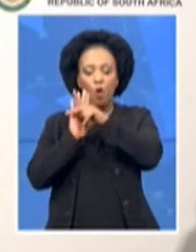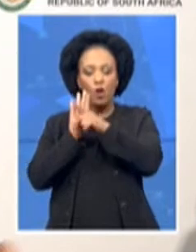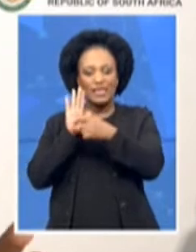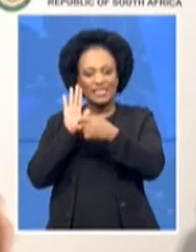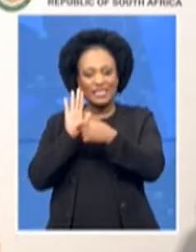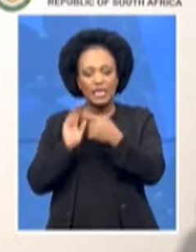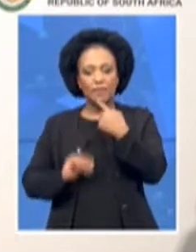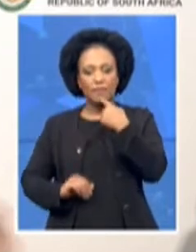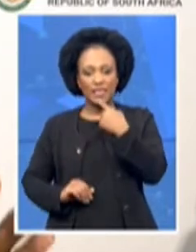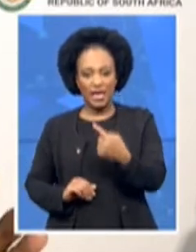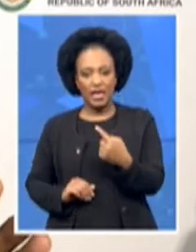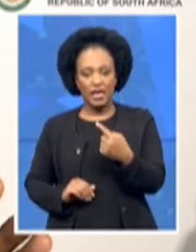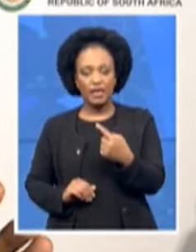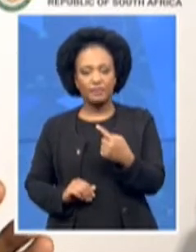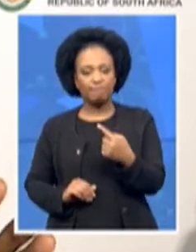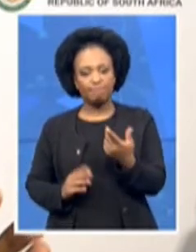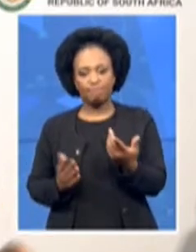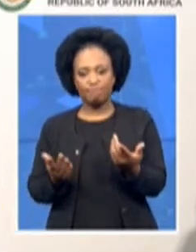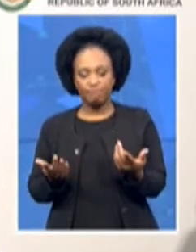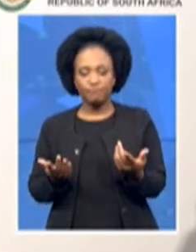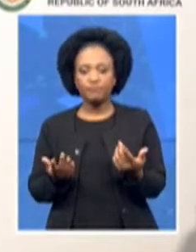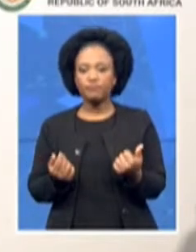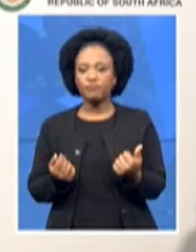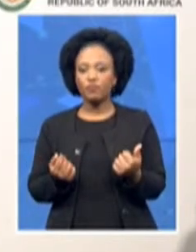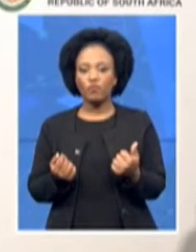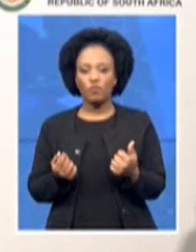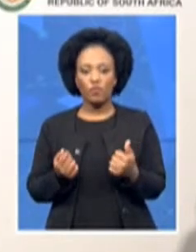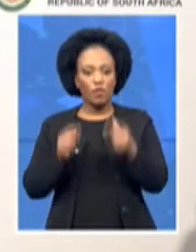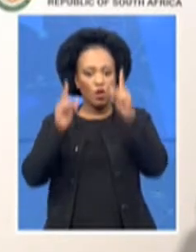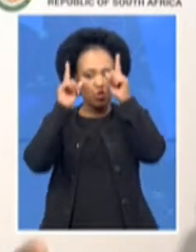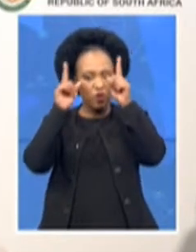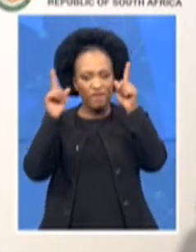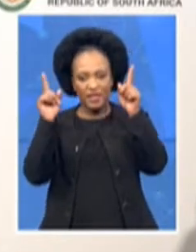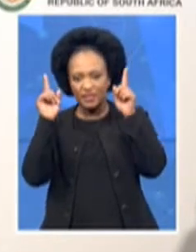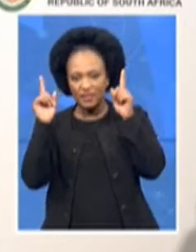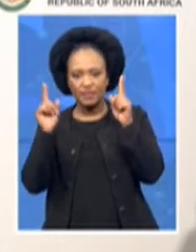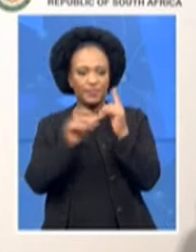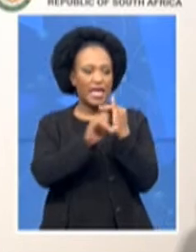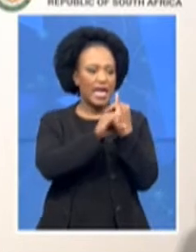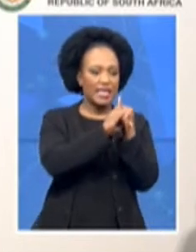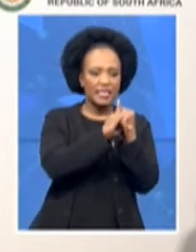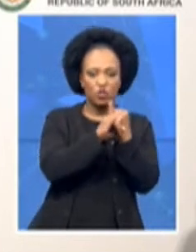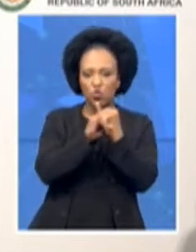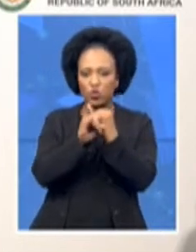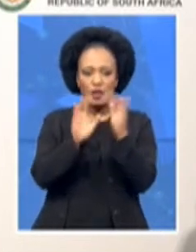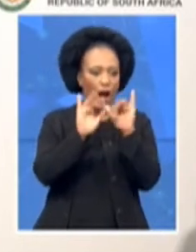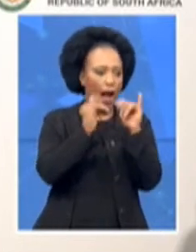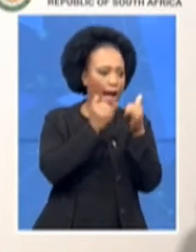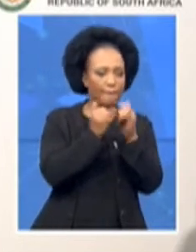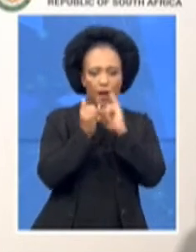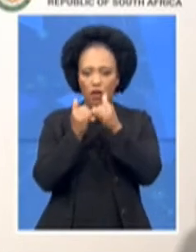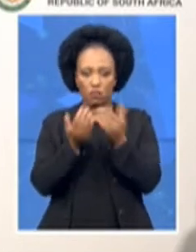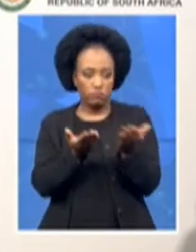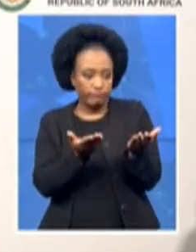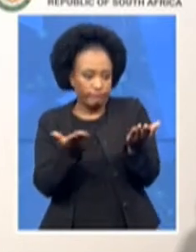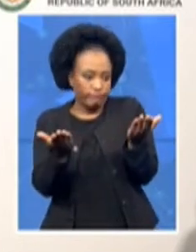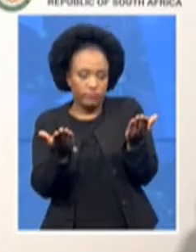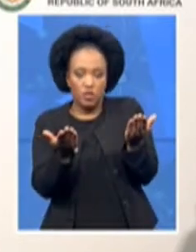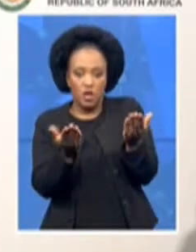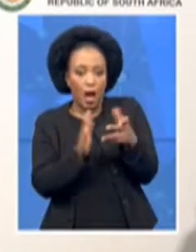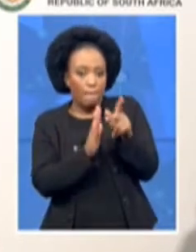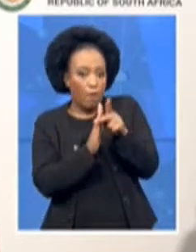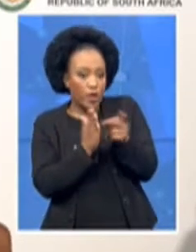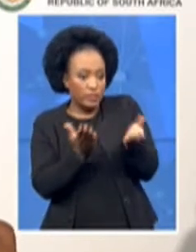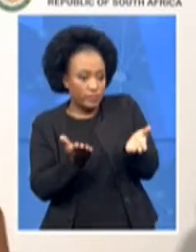the universities and any other institution will be free to make internal policy. Football, cricket,